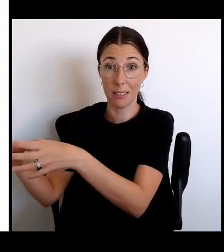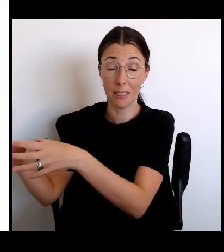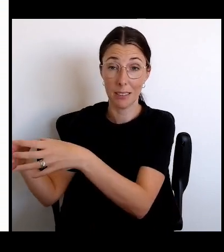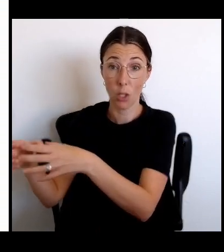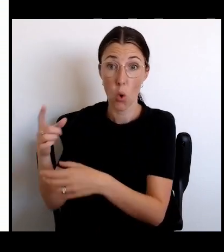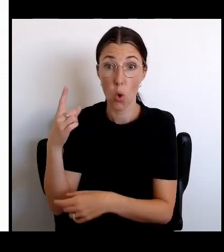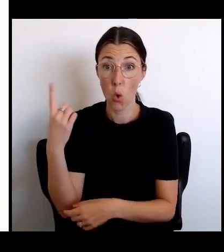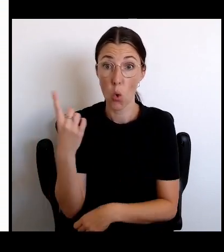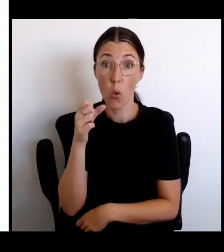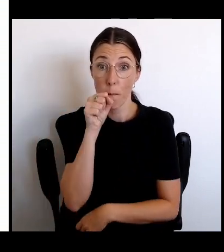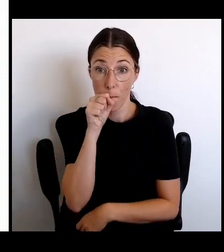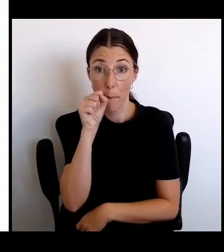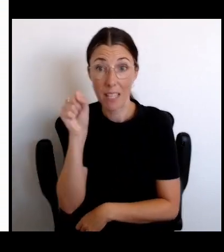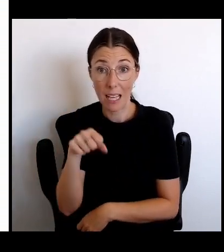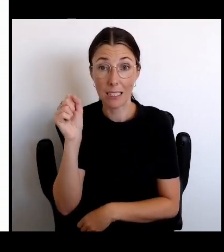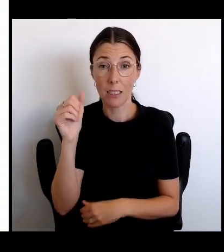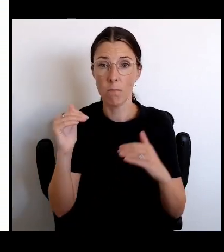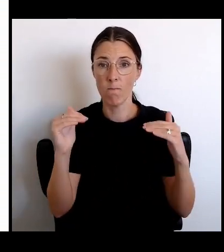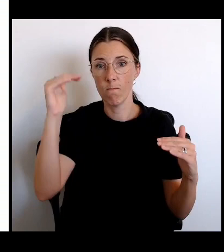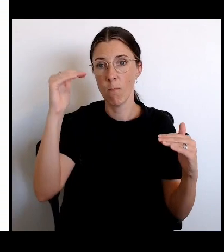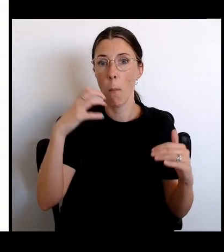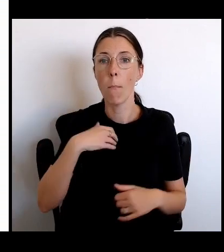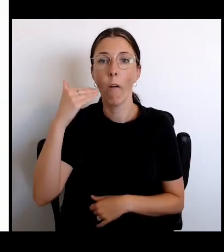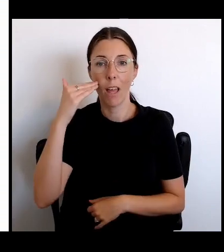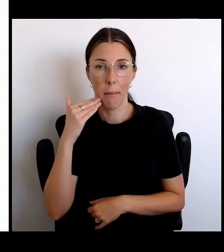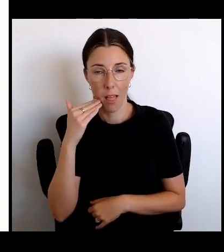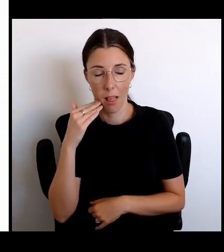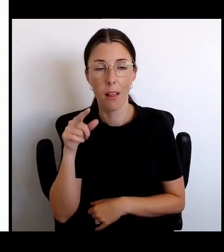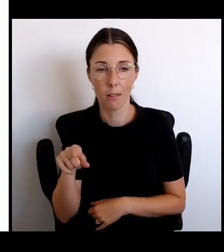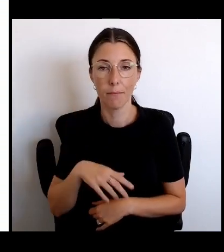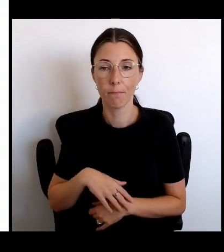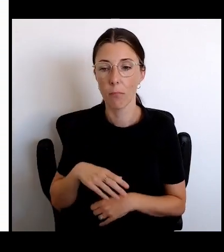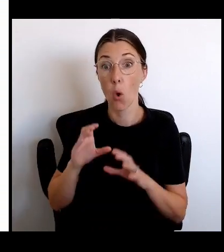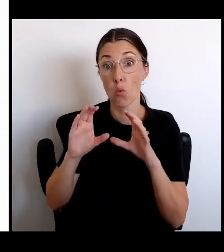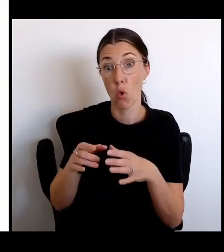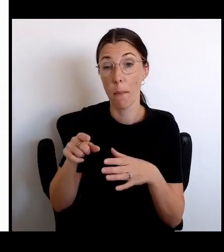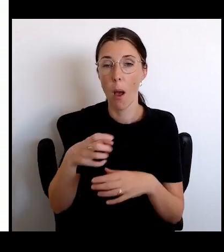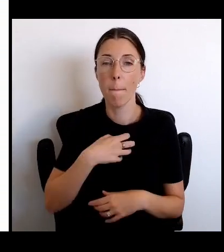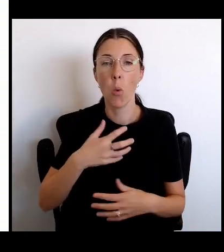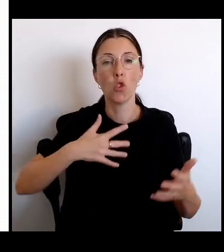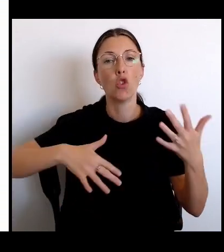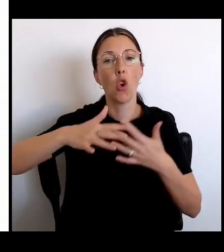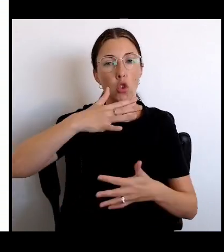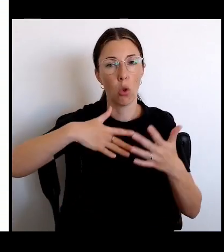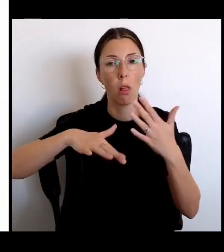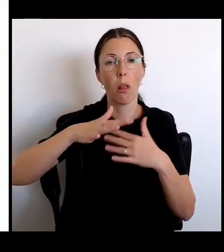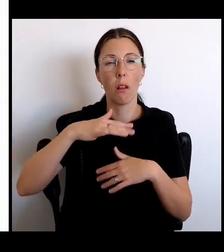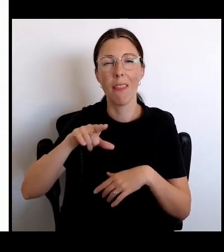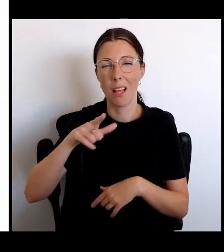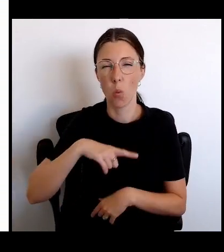slightly. This is a group who they're far more social, which aligns with the fact that they're also indexing